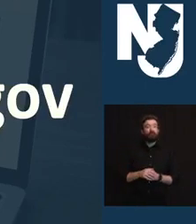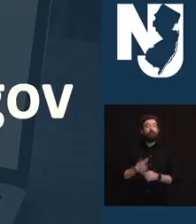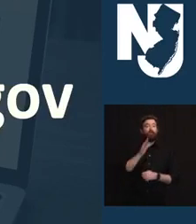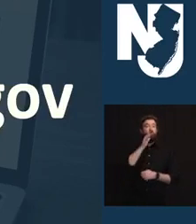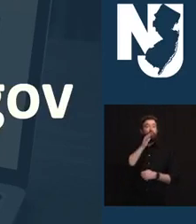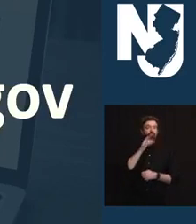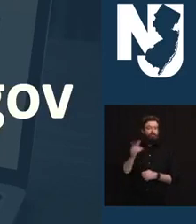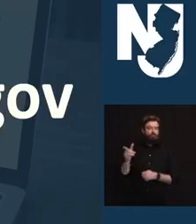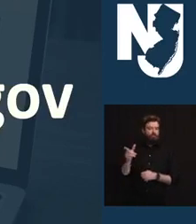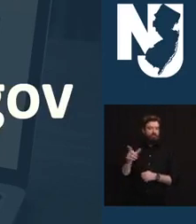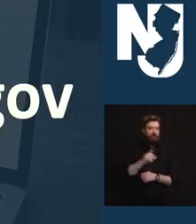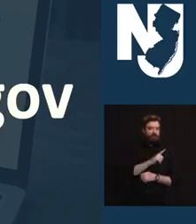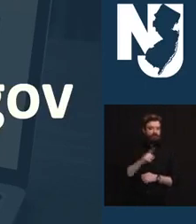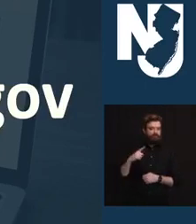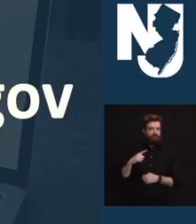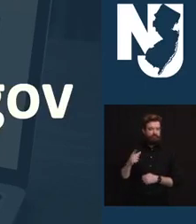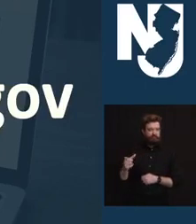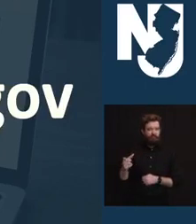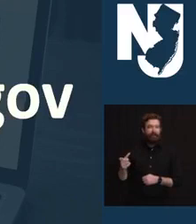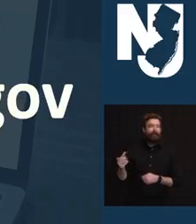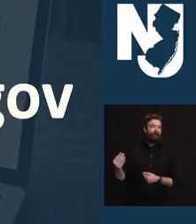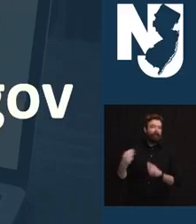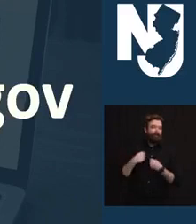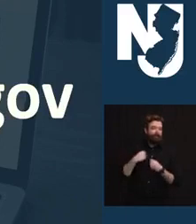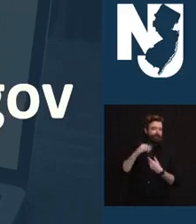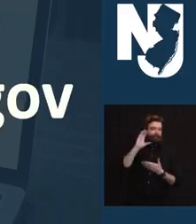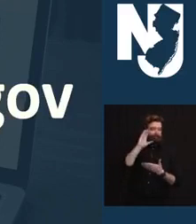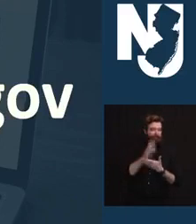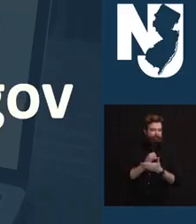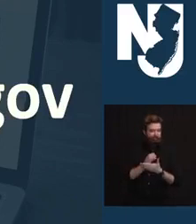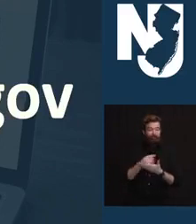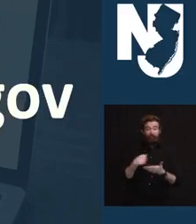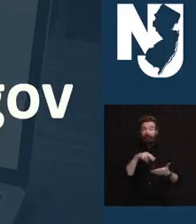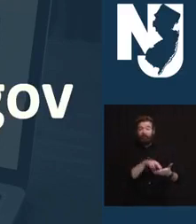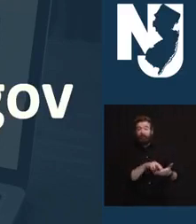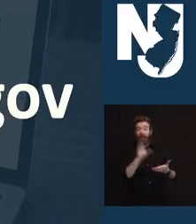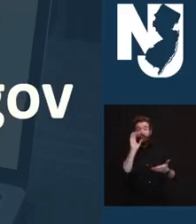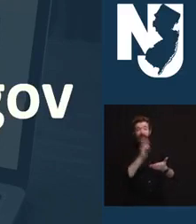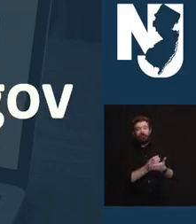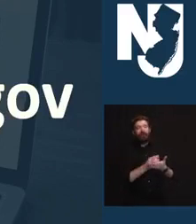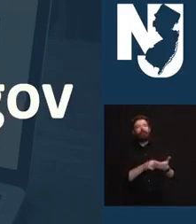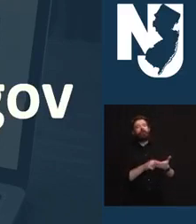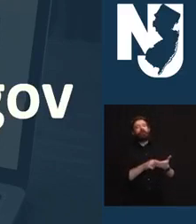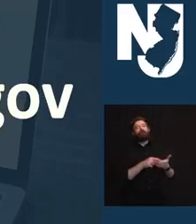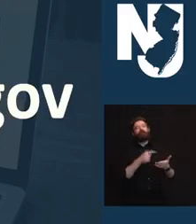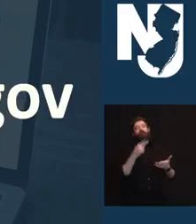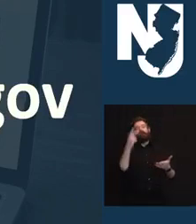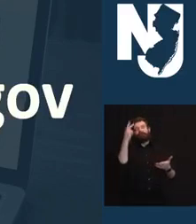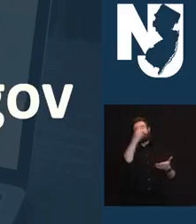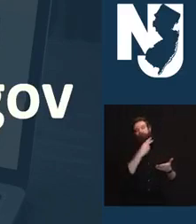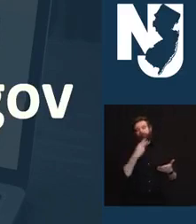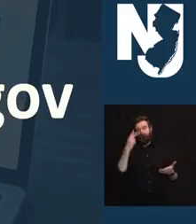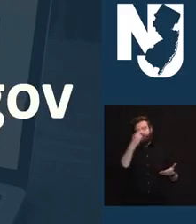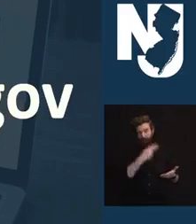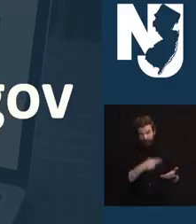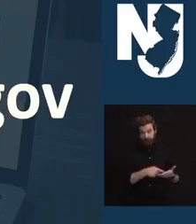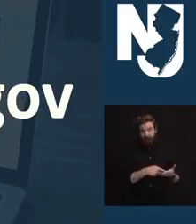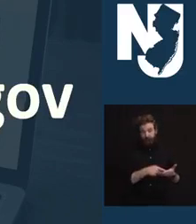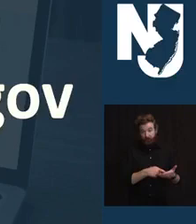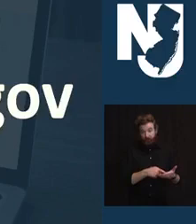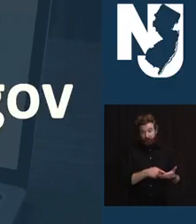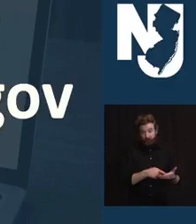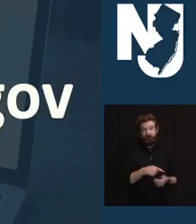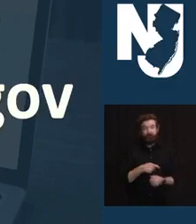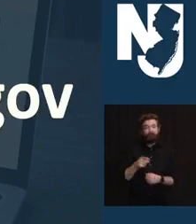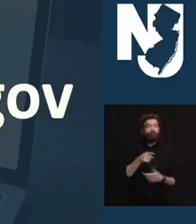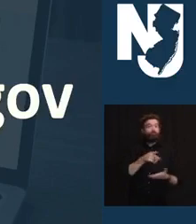a really handsome and healthy-looking lad, so we give Brittany and her family, and especially young